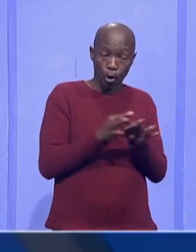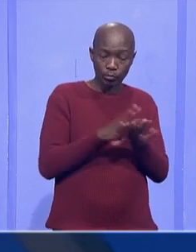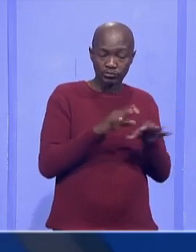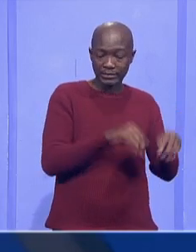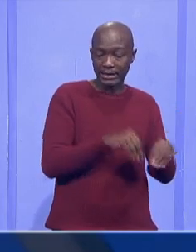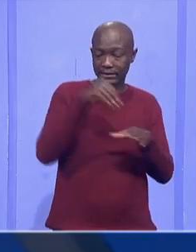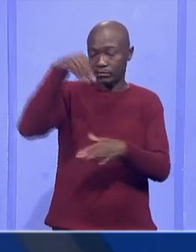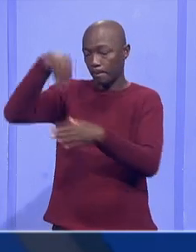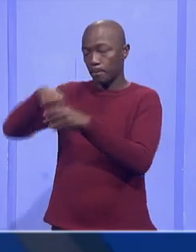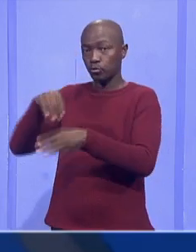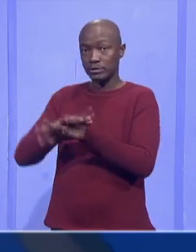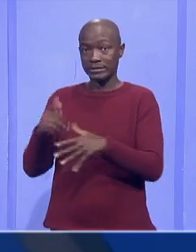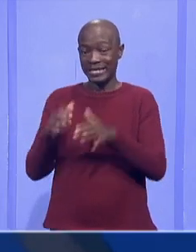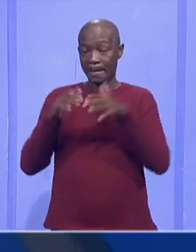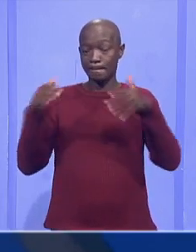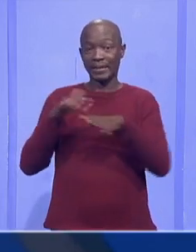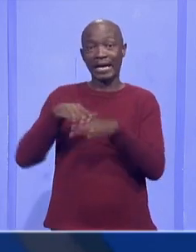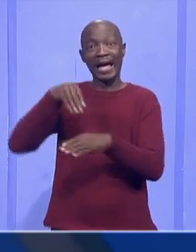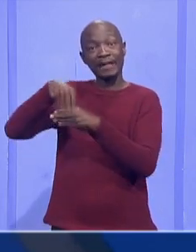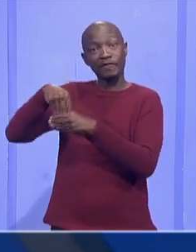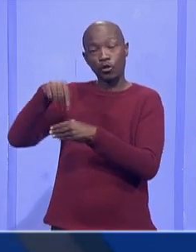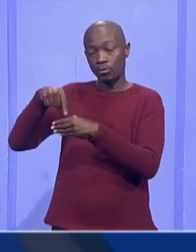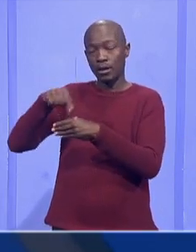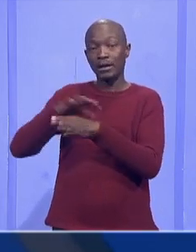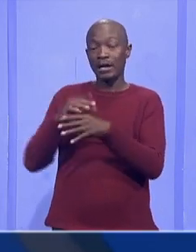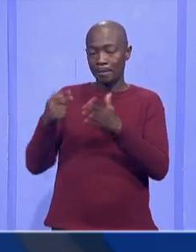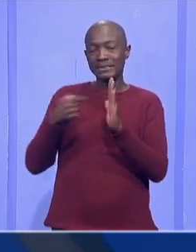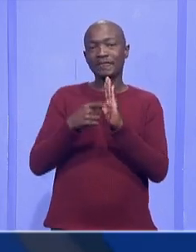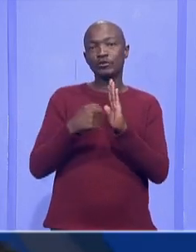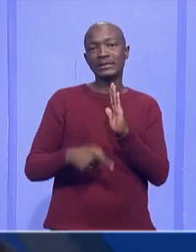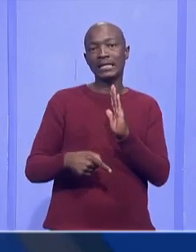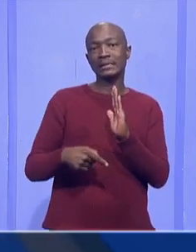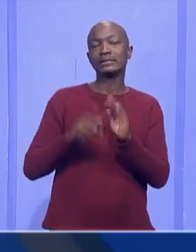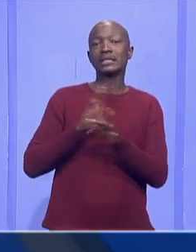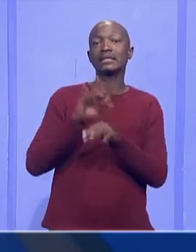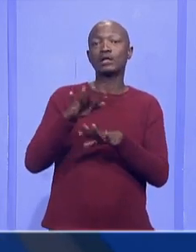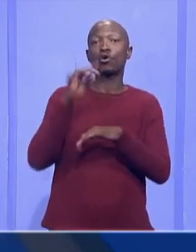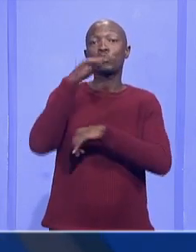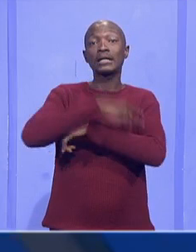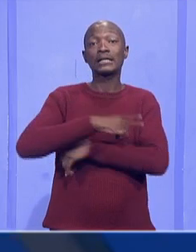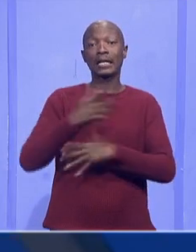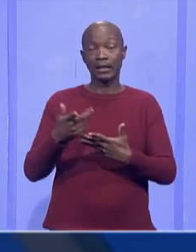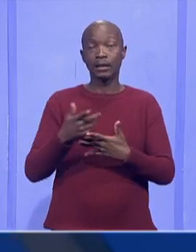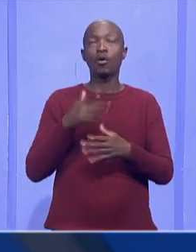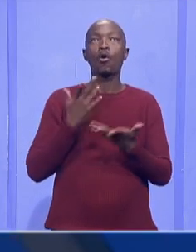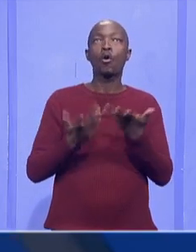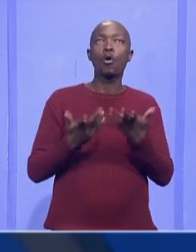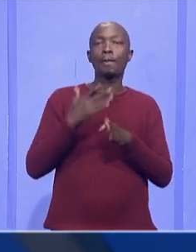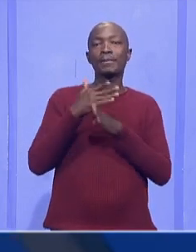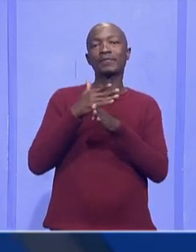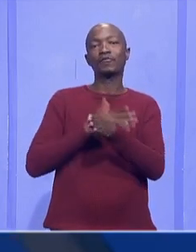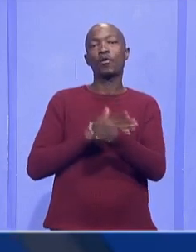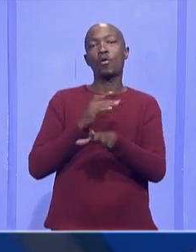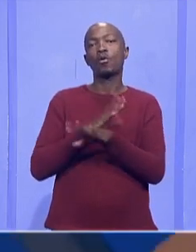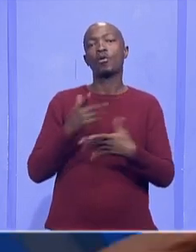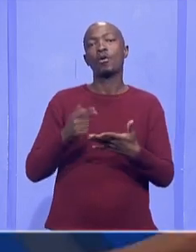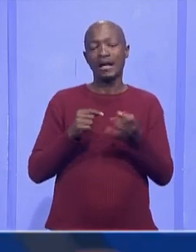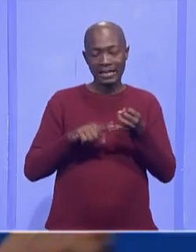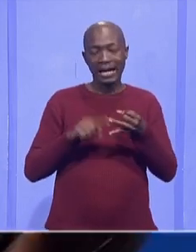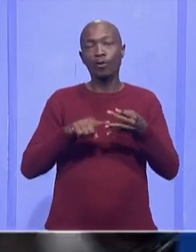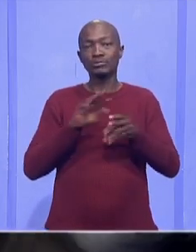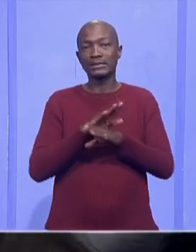your details, so that on the day of the elections, or on the day before the counting happens, they